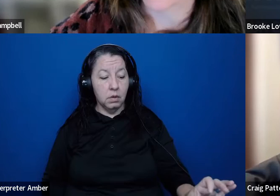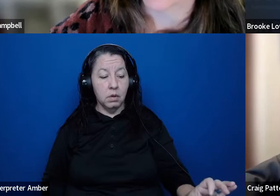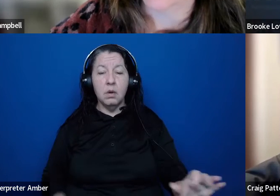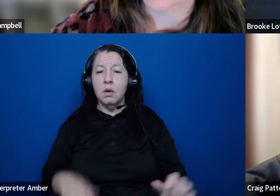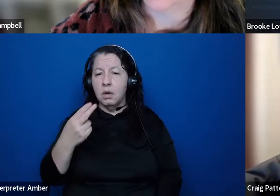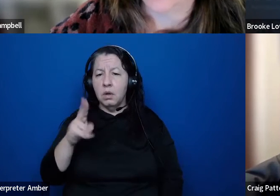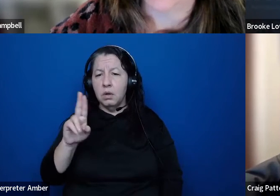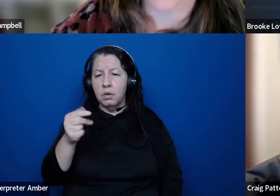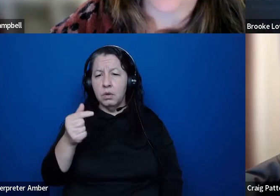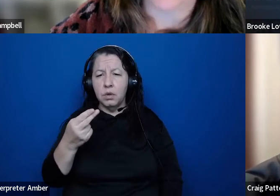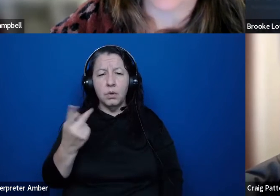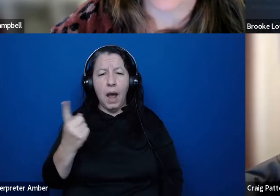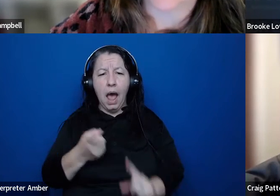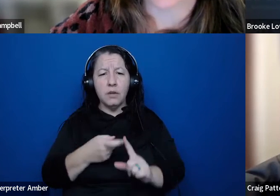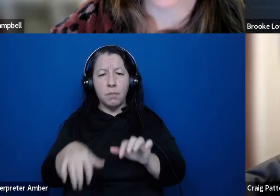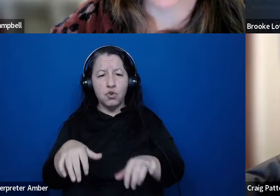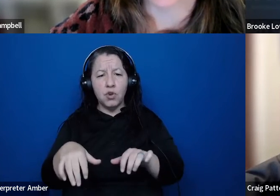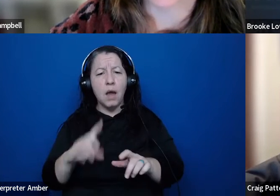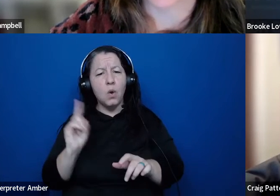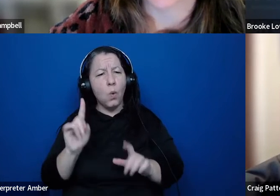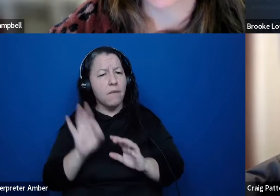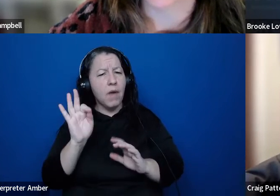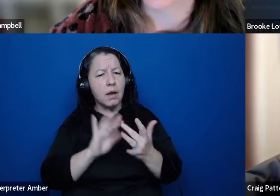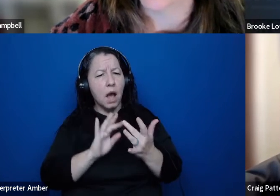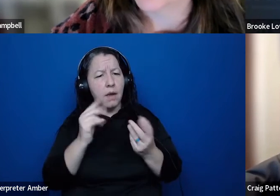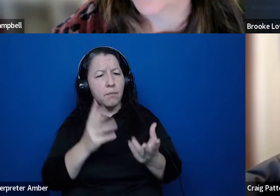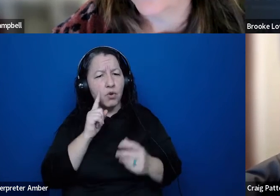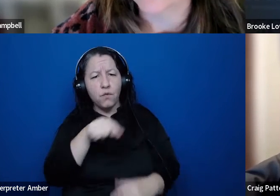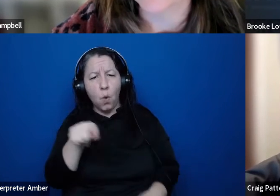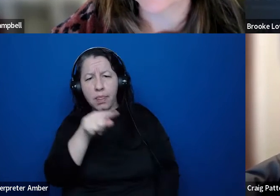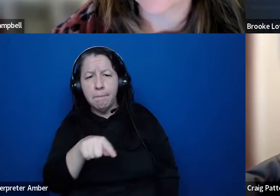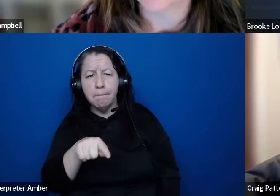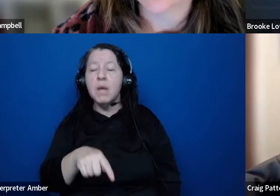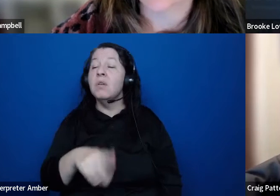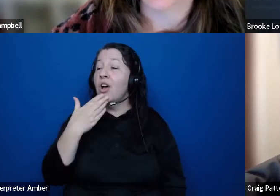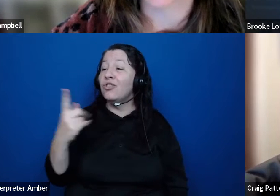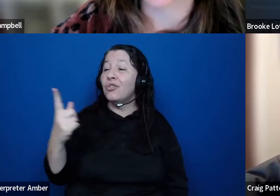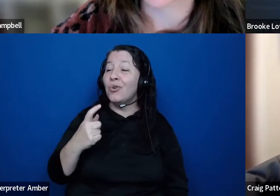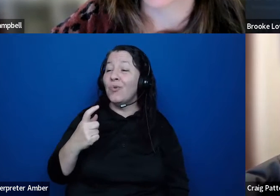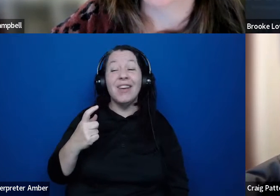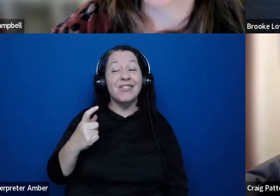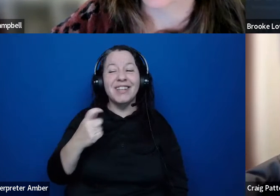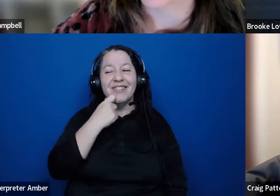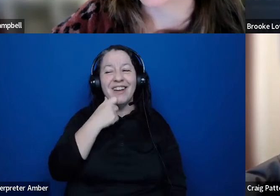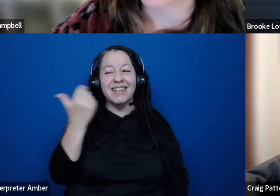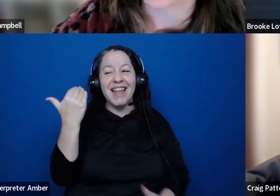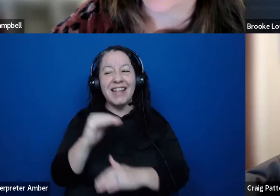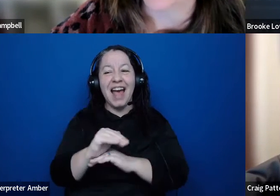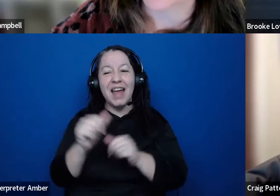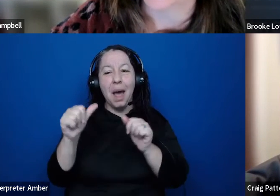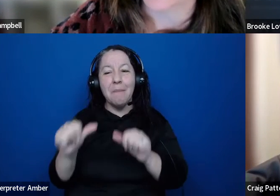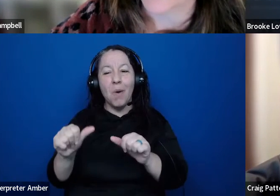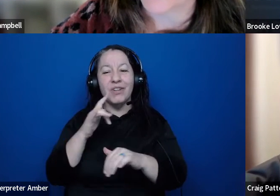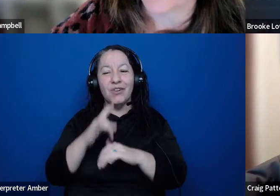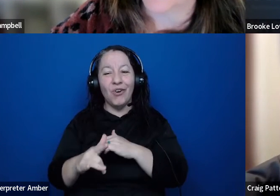where you can find the contact information. Good question, Hugh. Just last night, I posted a very early